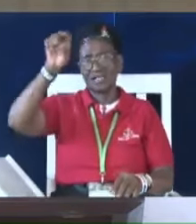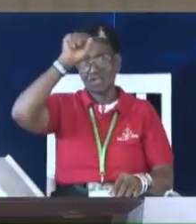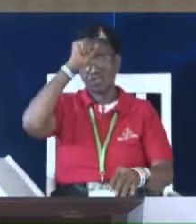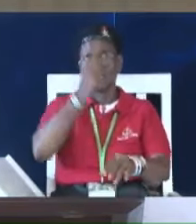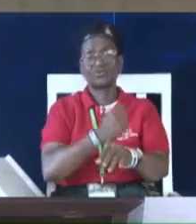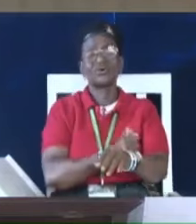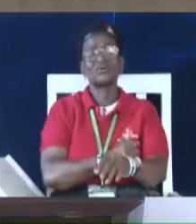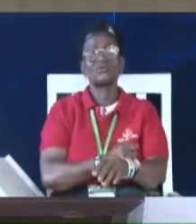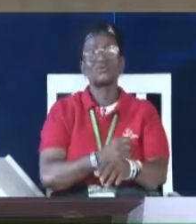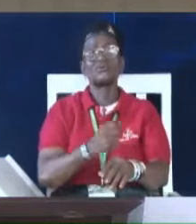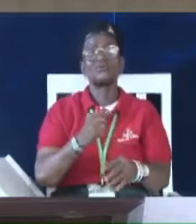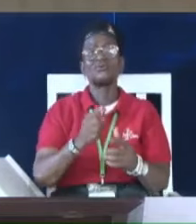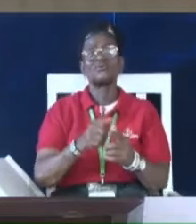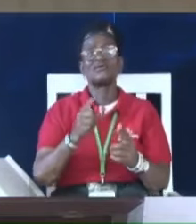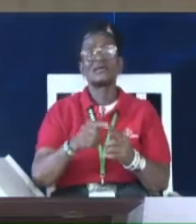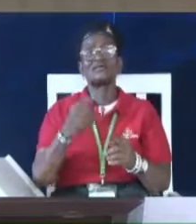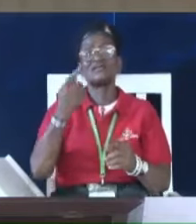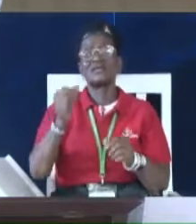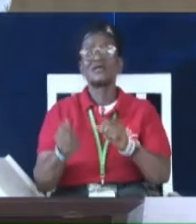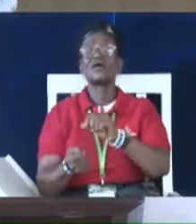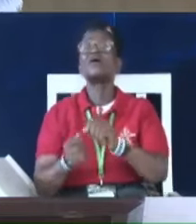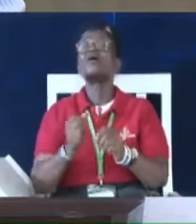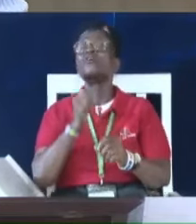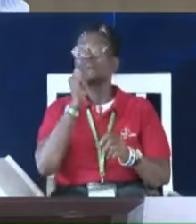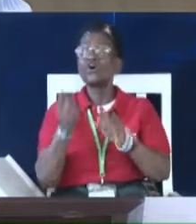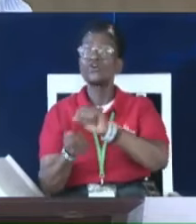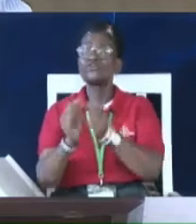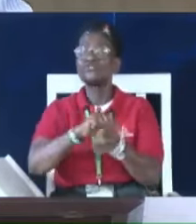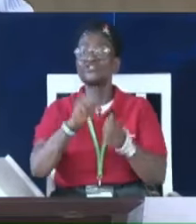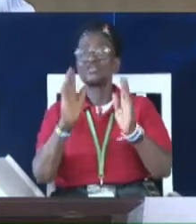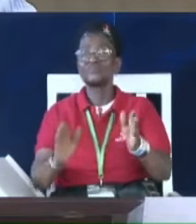Then the unchangeable changer came on the scene,